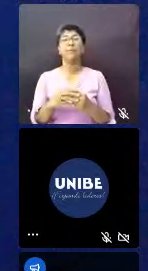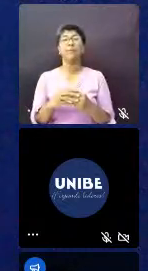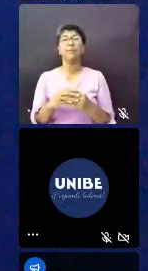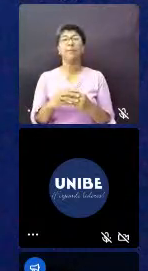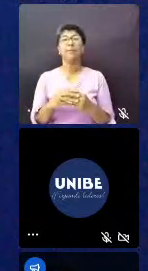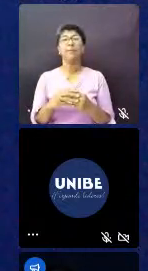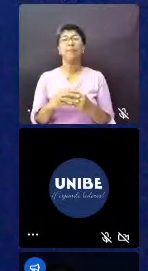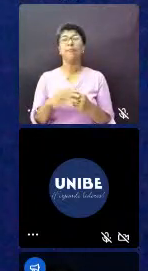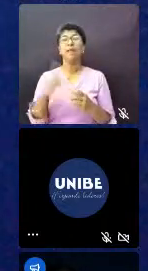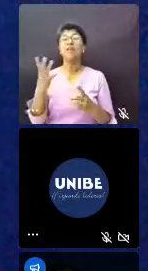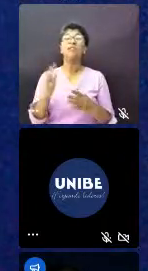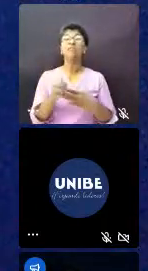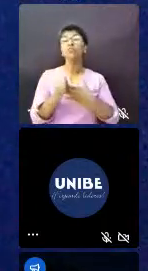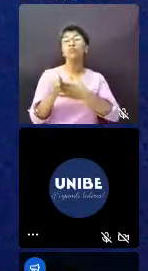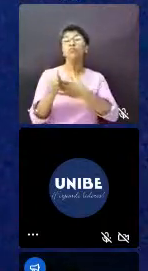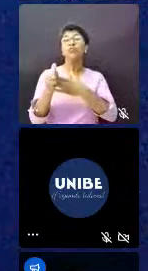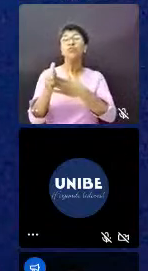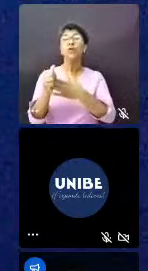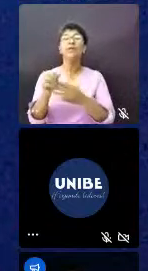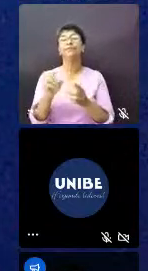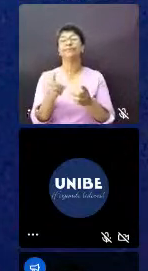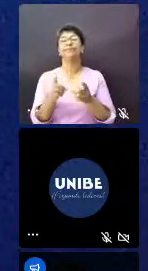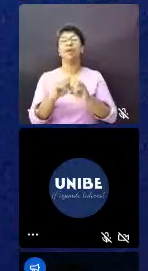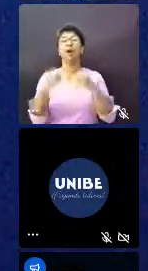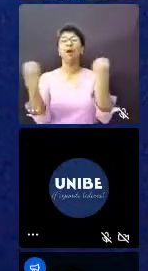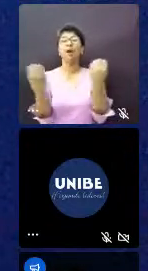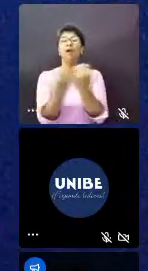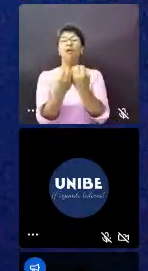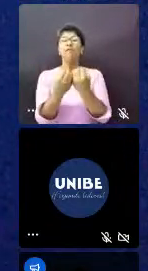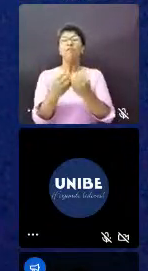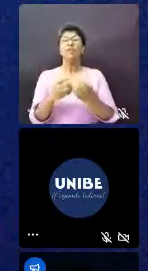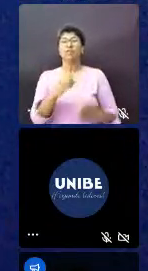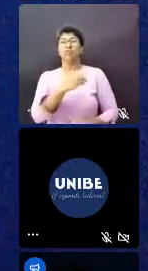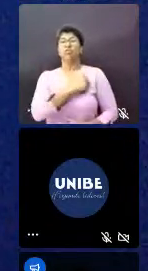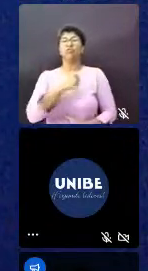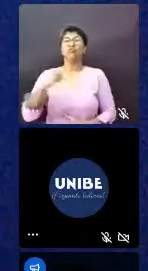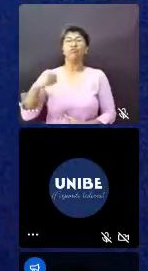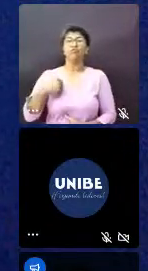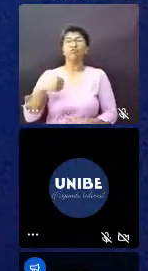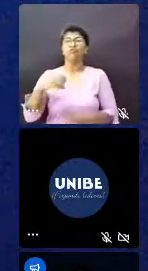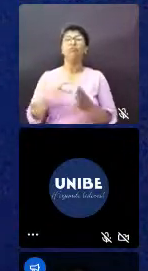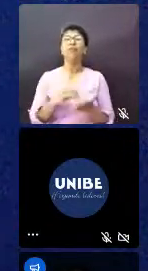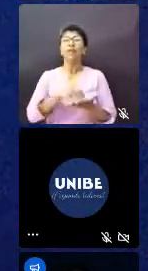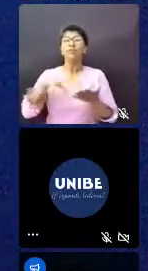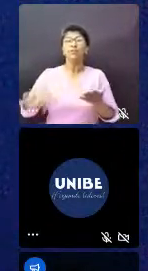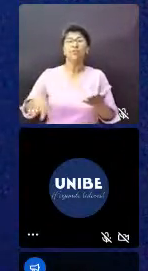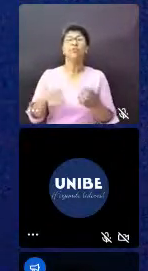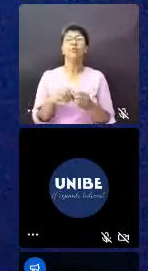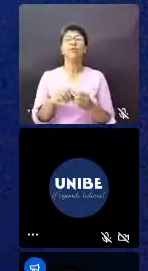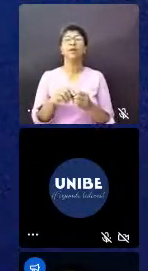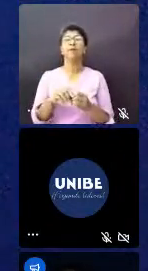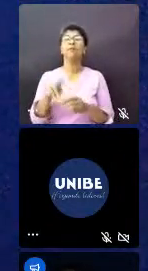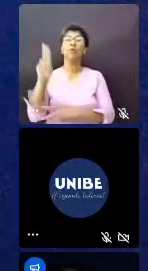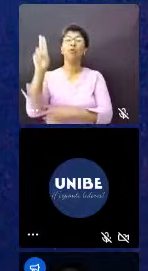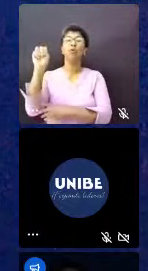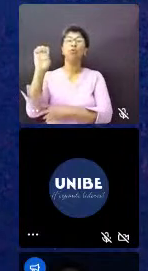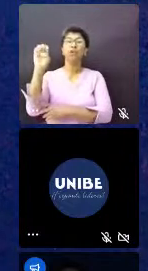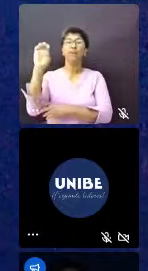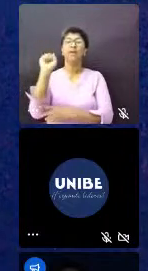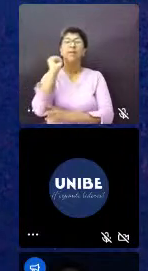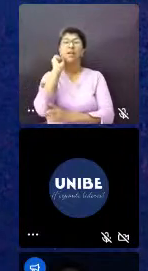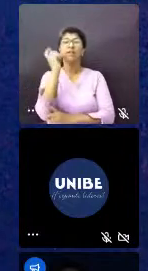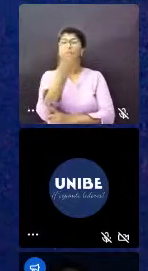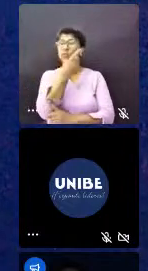It's conducted by the Office of the Dean of Students and the School of Psychology from the Universidad Iberoamericana in Santo